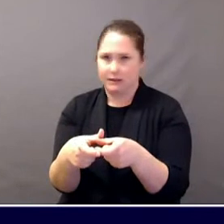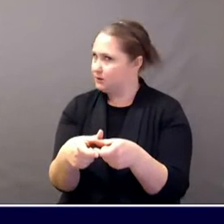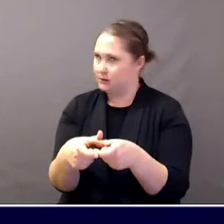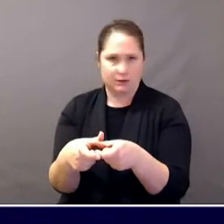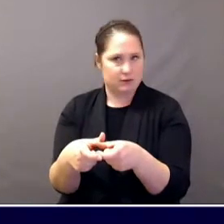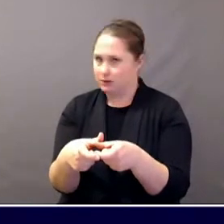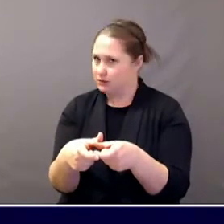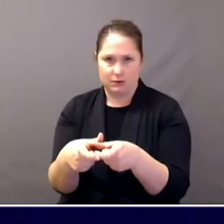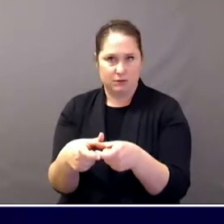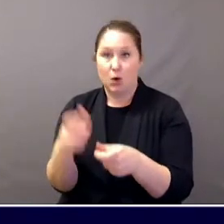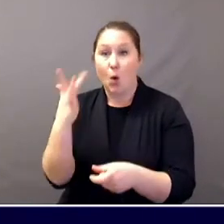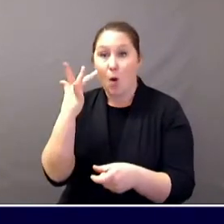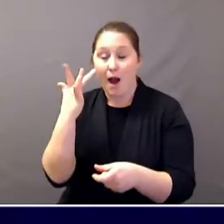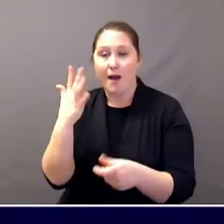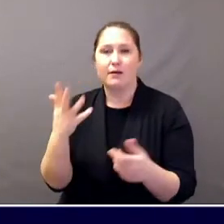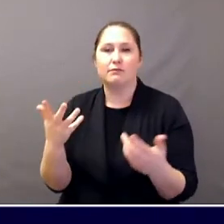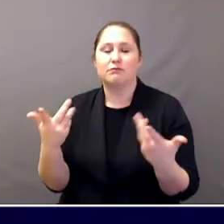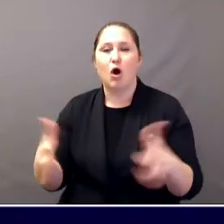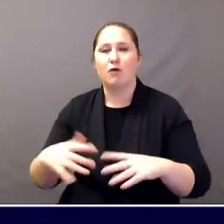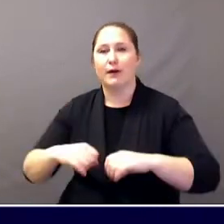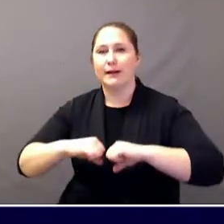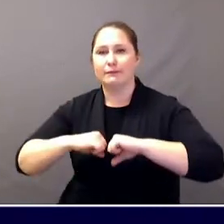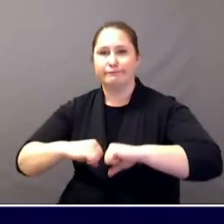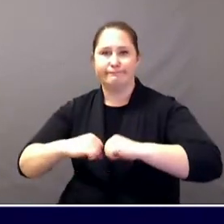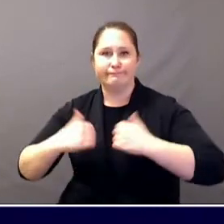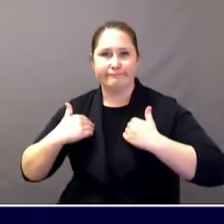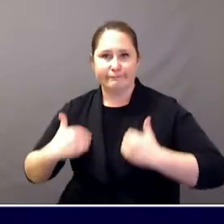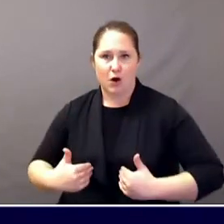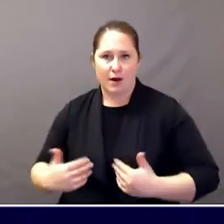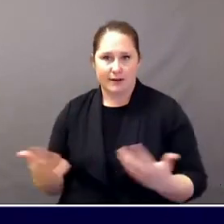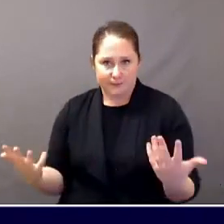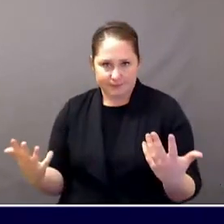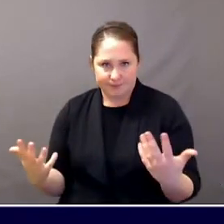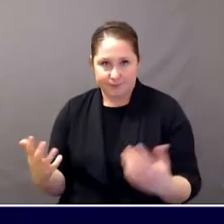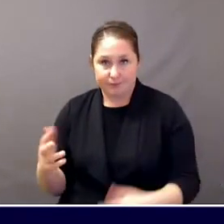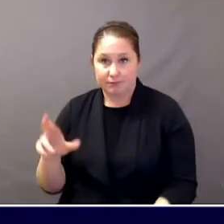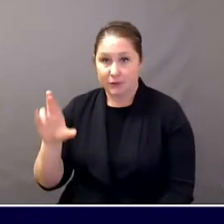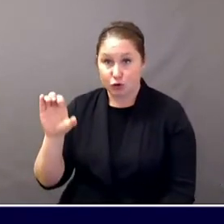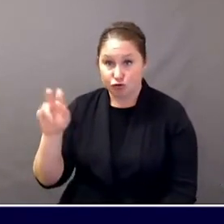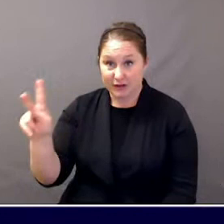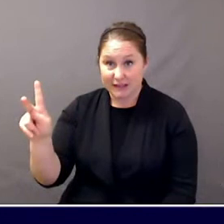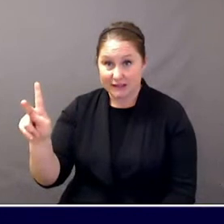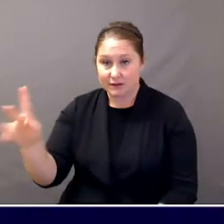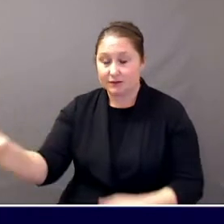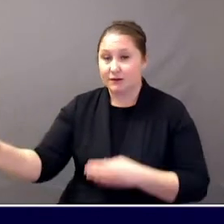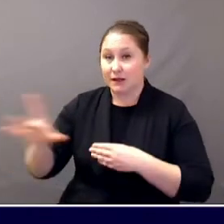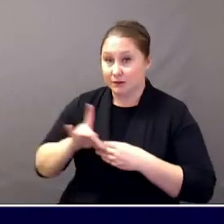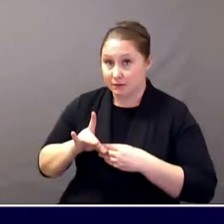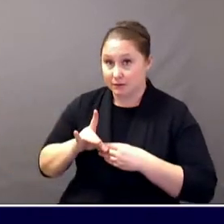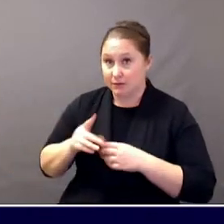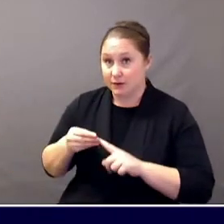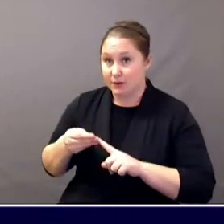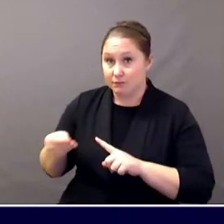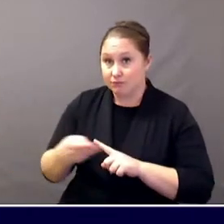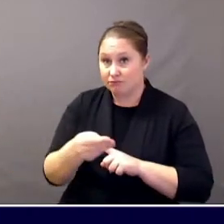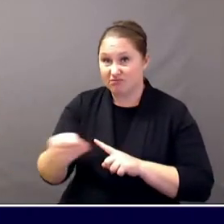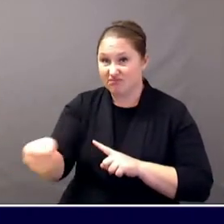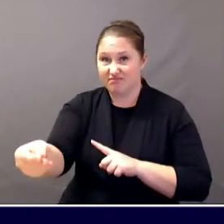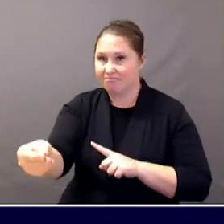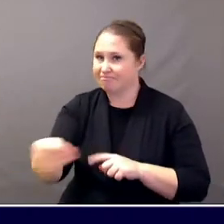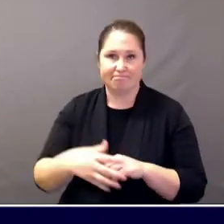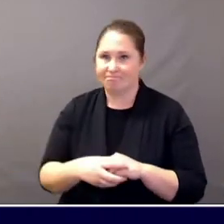are, as an epidemiological matter, their risk of carrying COVID or transmitting it to others is not